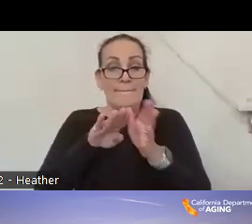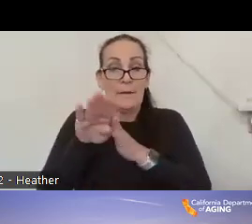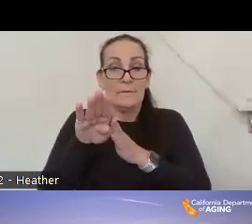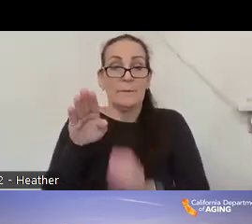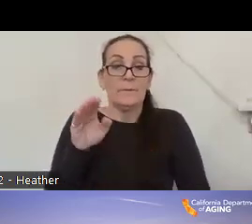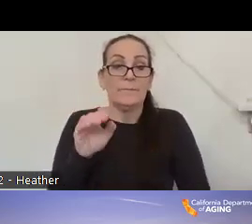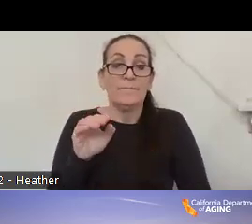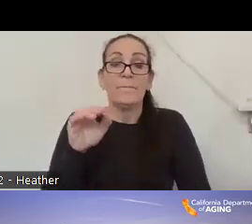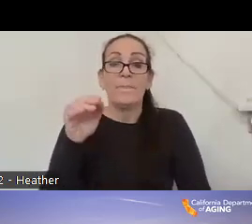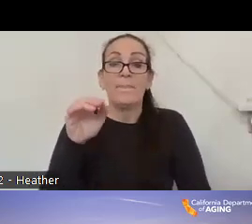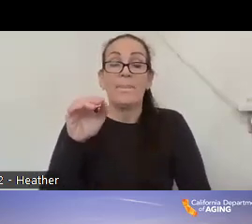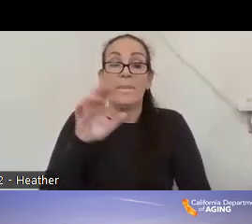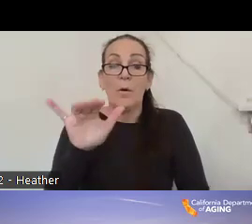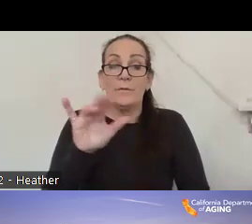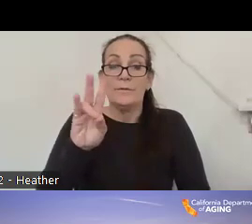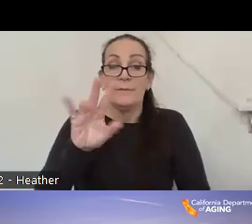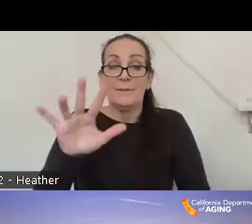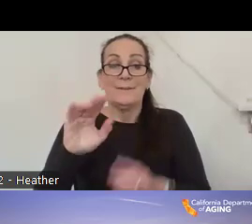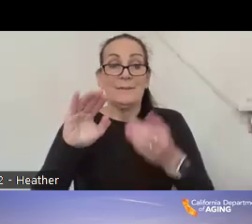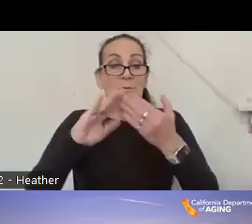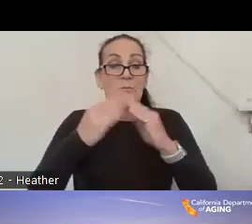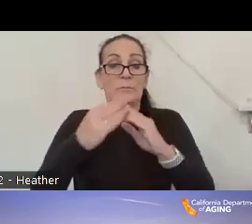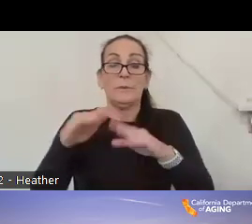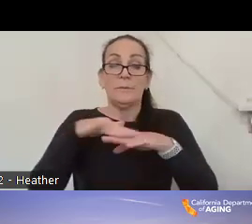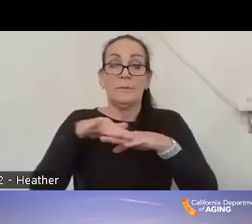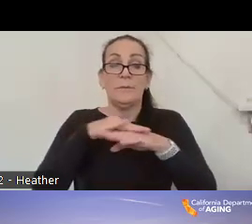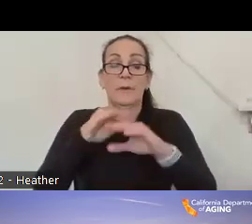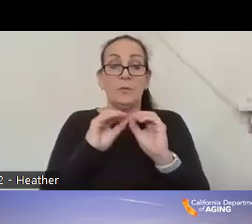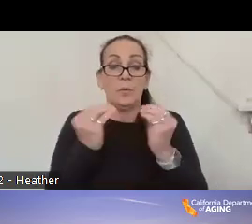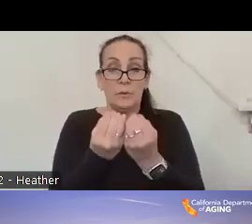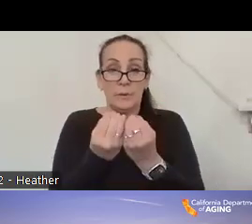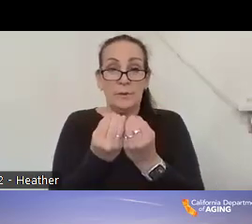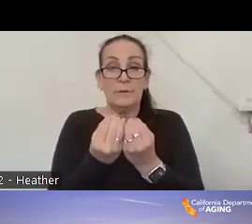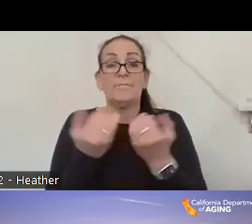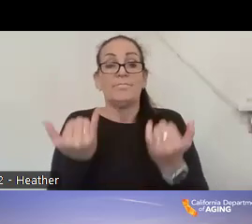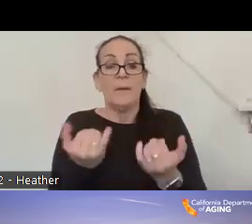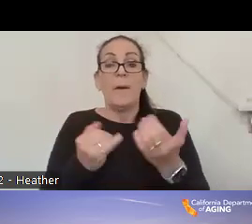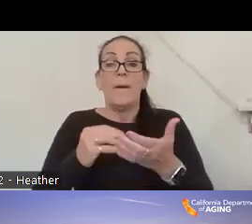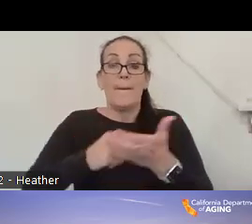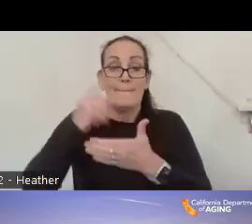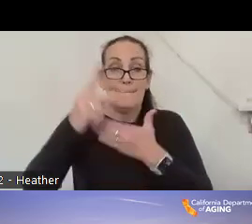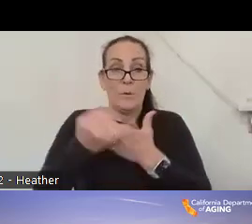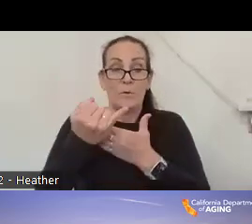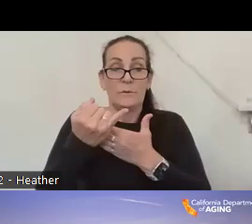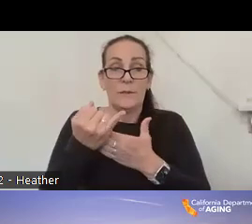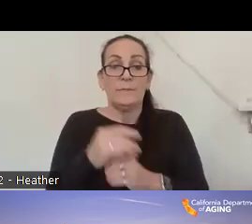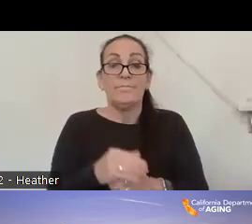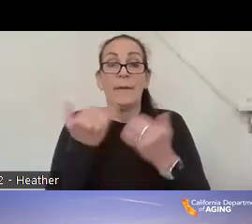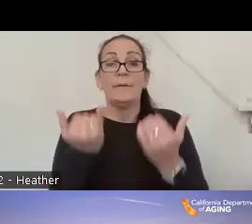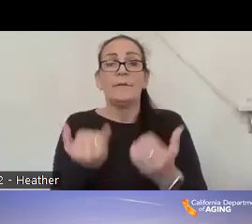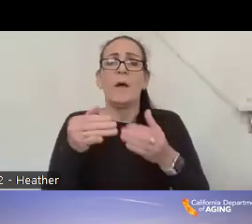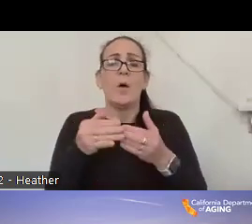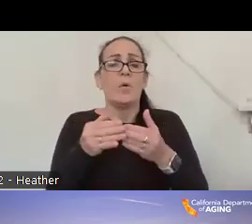now I can speak more to the sustainability of these trainings for CalCares. Next slide, please. So CalCares